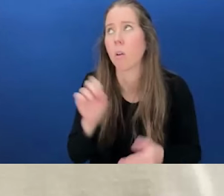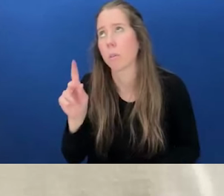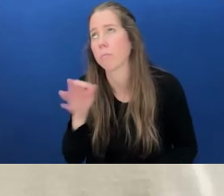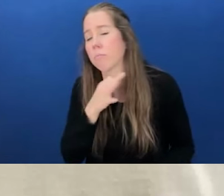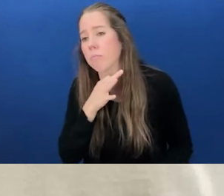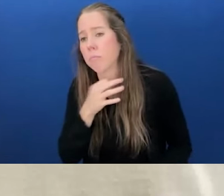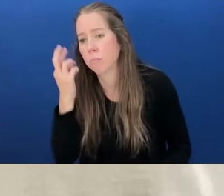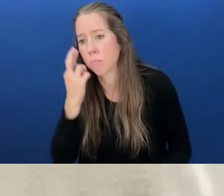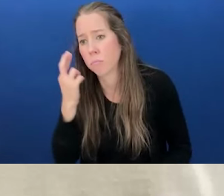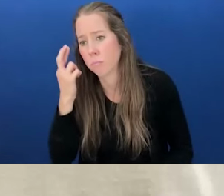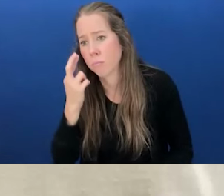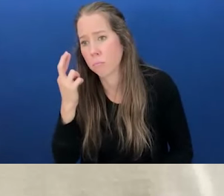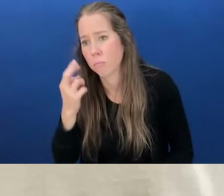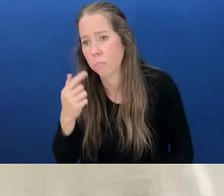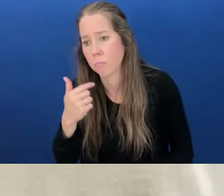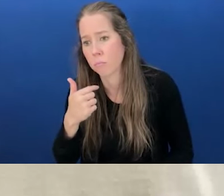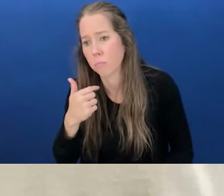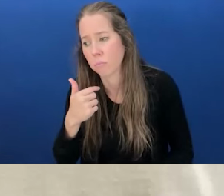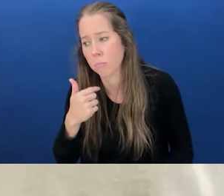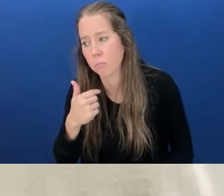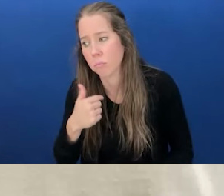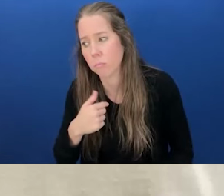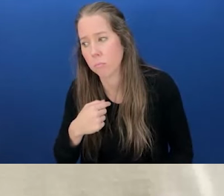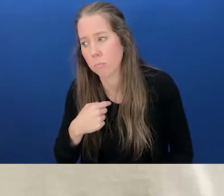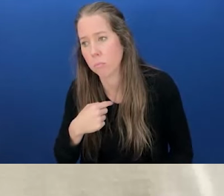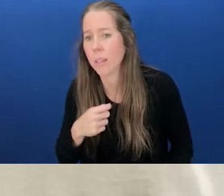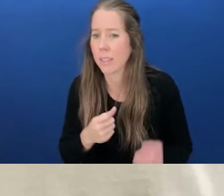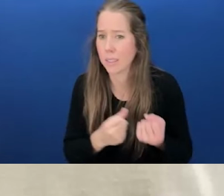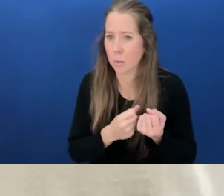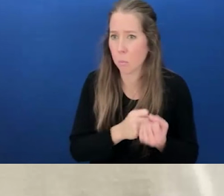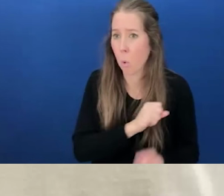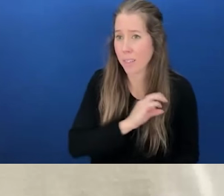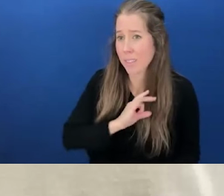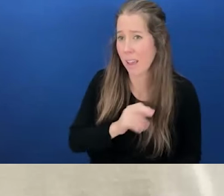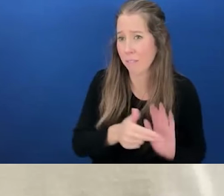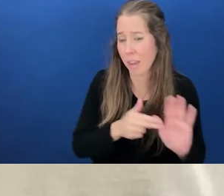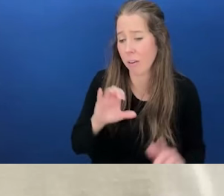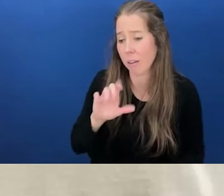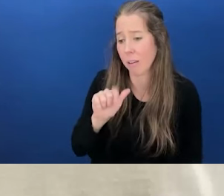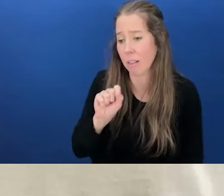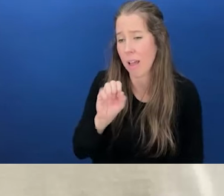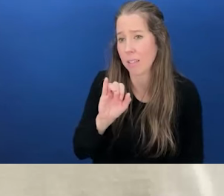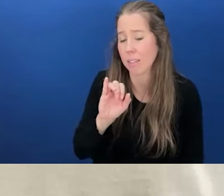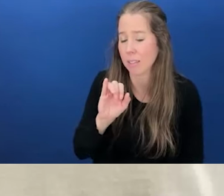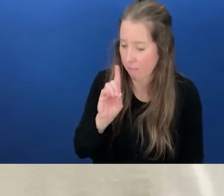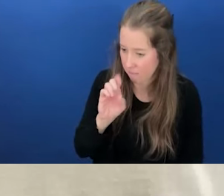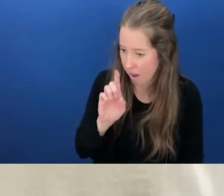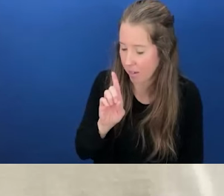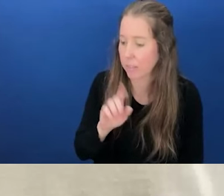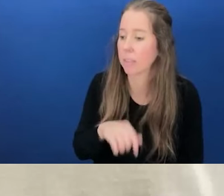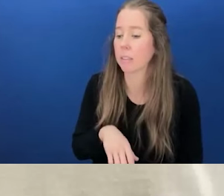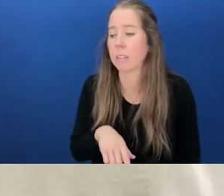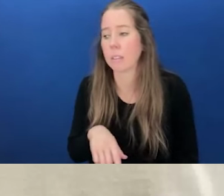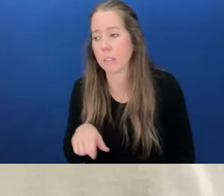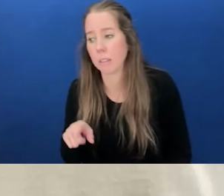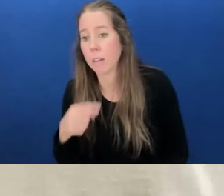Because I tell admins. No, support staff is classified. That's, yeah. Okay. I tell admins when they come in,